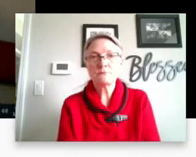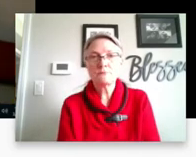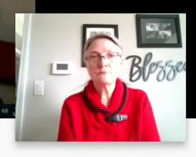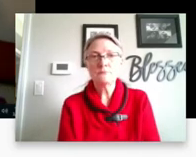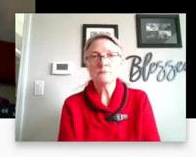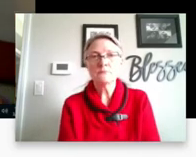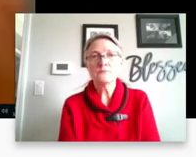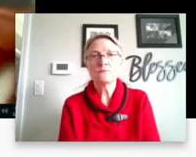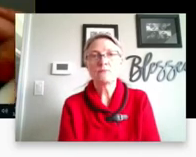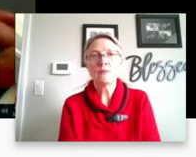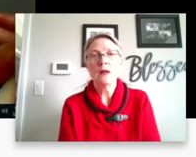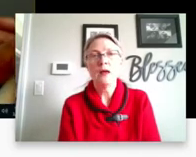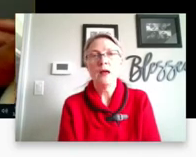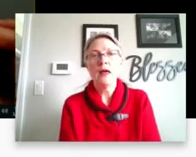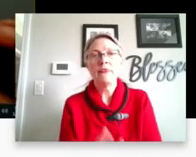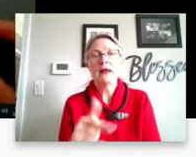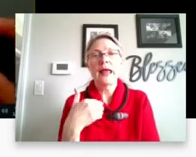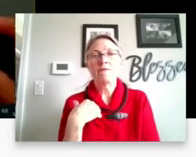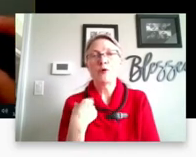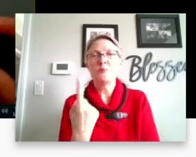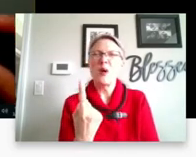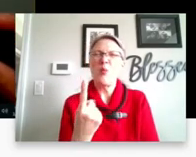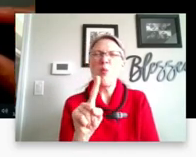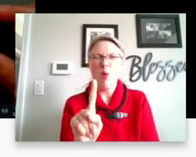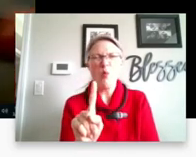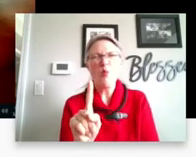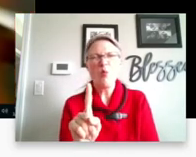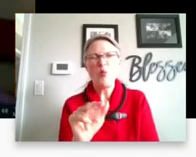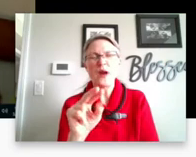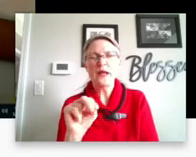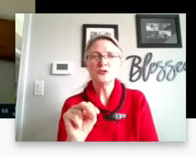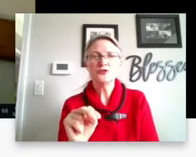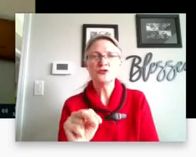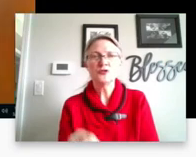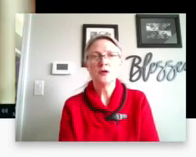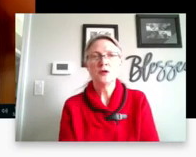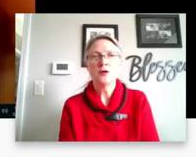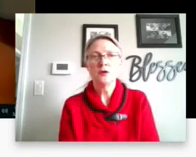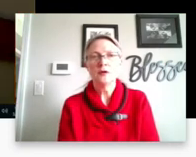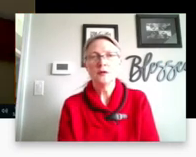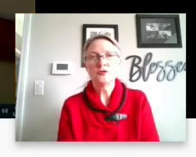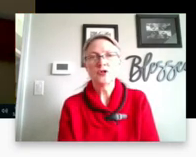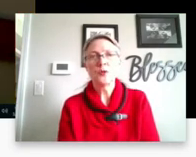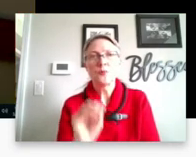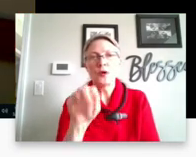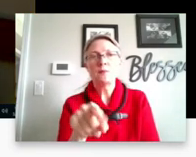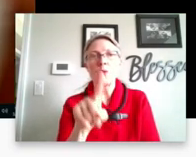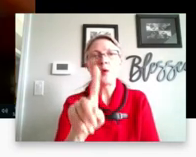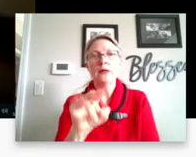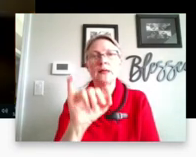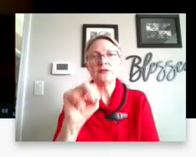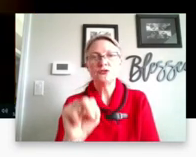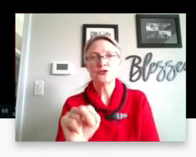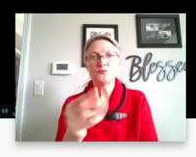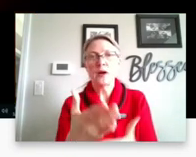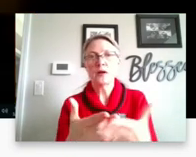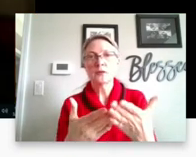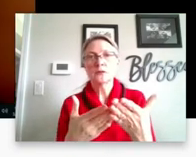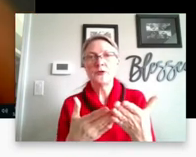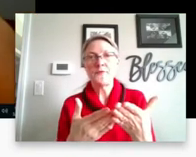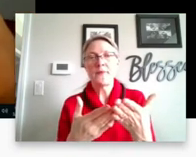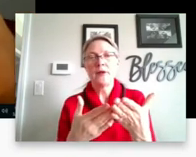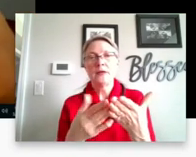my ruler here, it looks like it's just about an inch, not quite an inch and a half, so I'll put a tally mark in my 1 inch section. Set it off